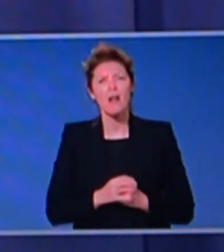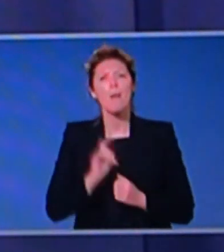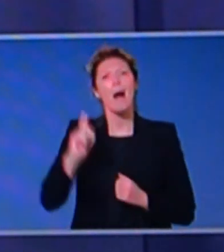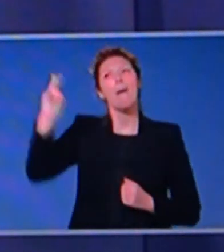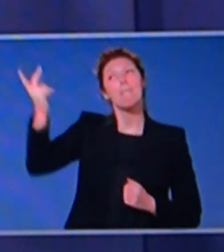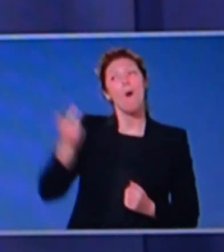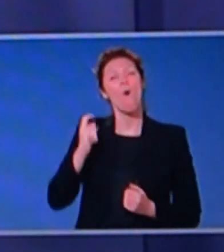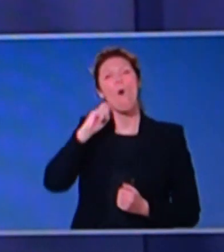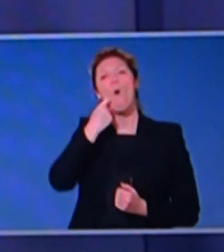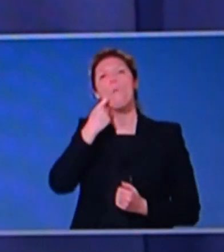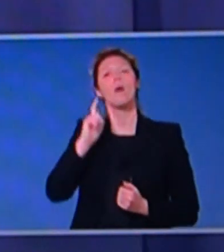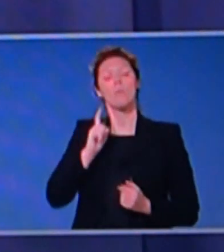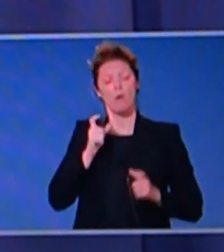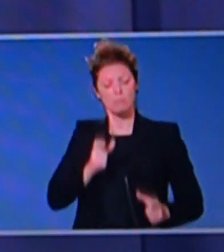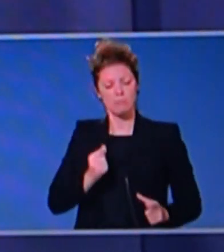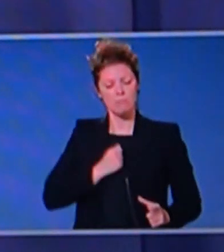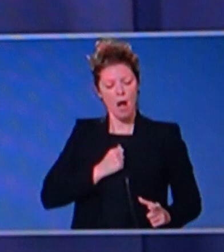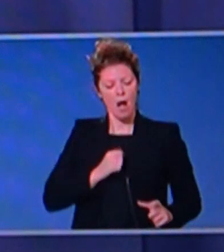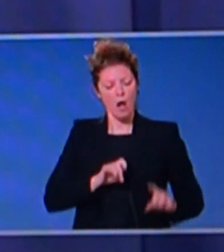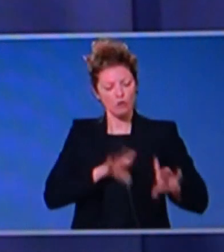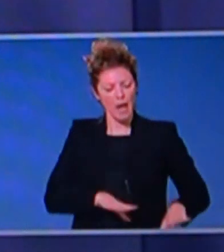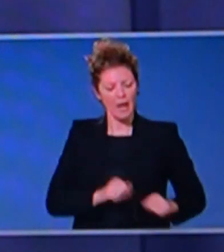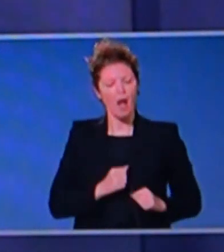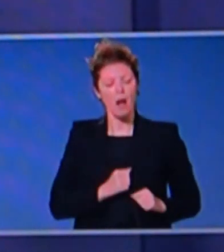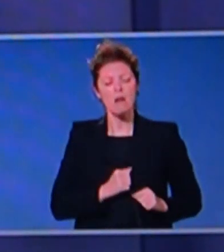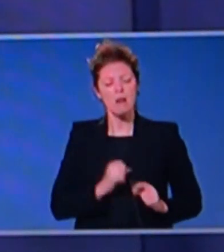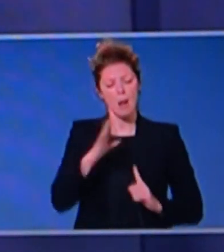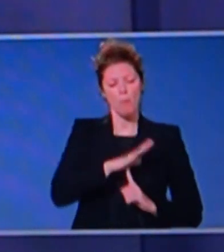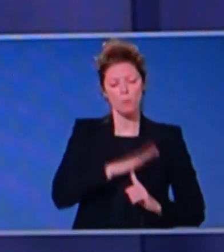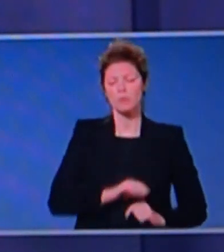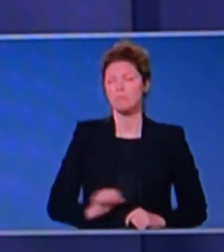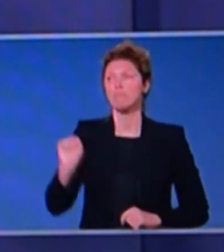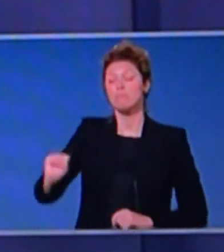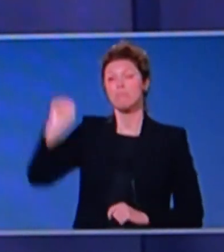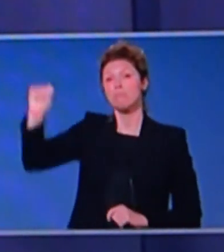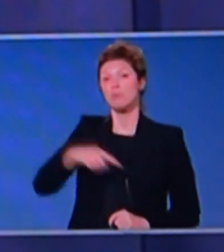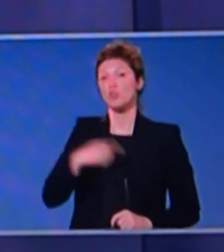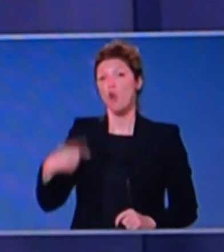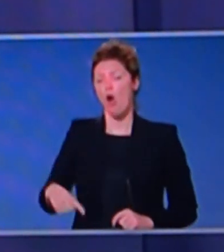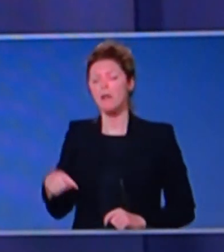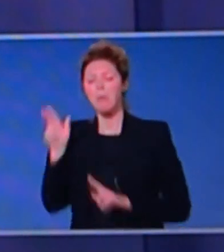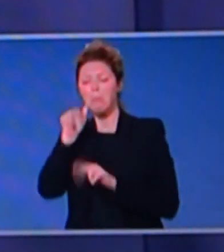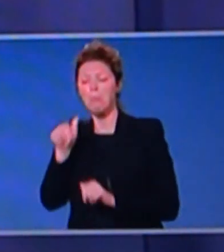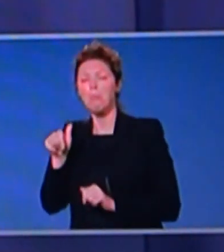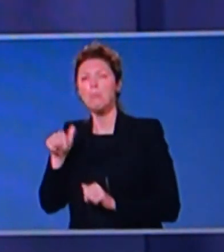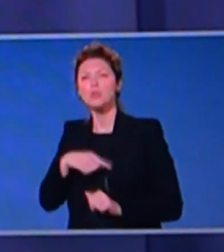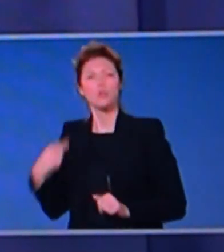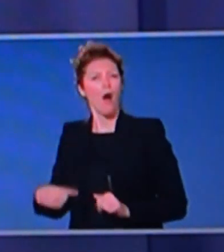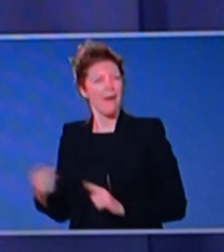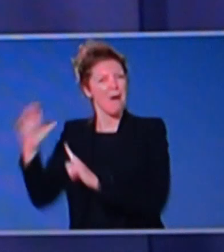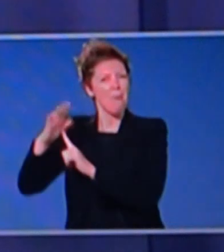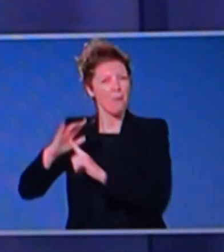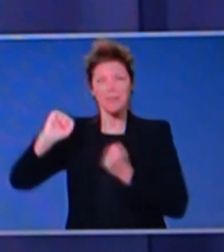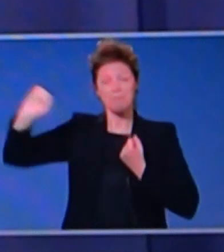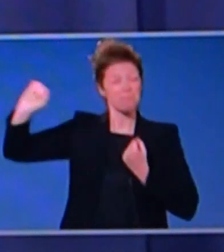that relationship from the perspective of its own national interest. That is not extraordinary. That is what you'd expect, and I can assure you we will manage